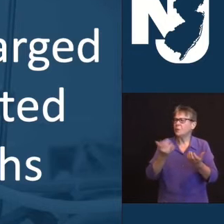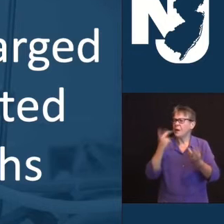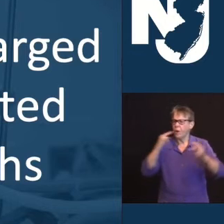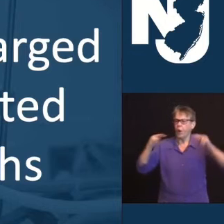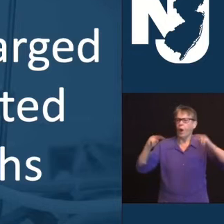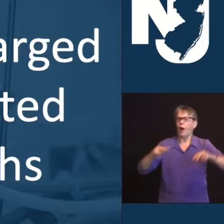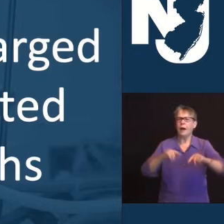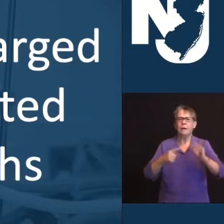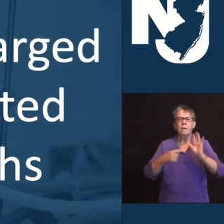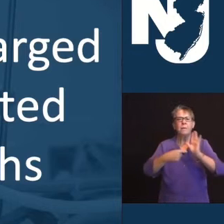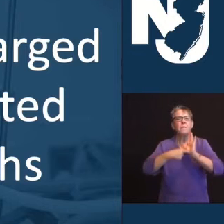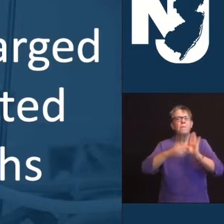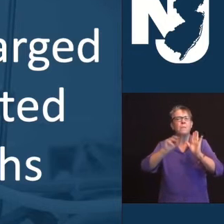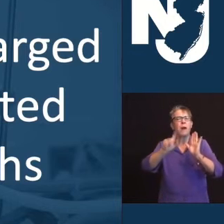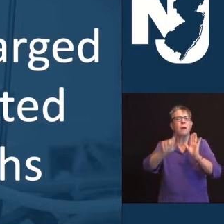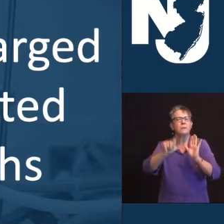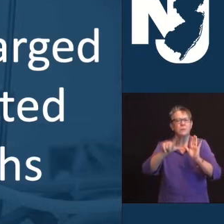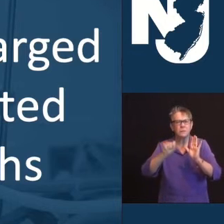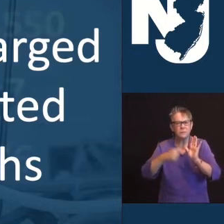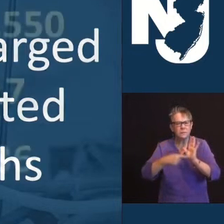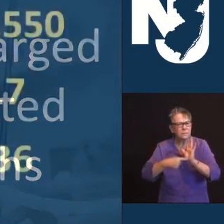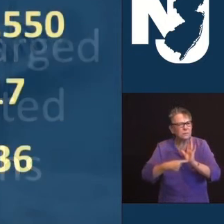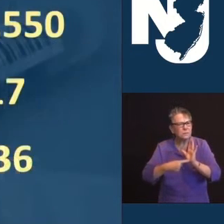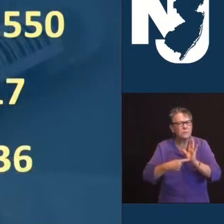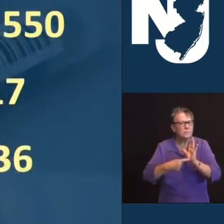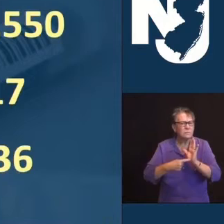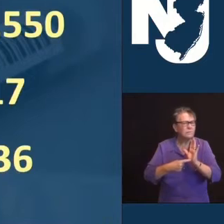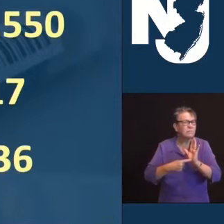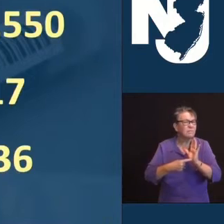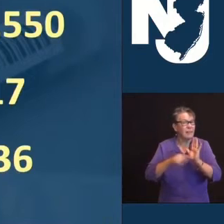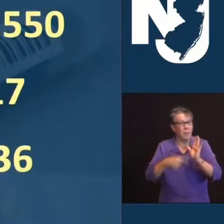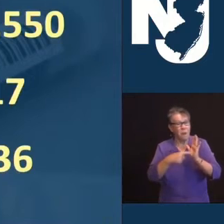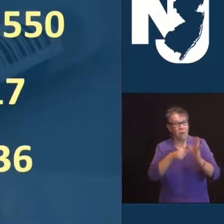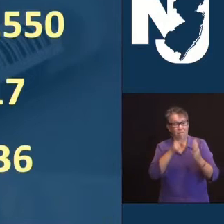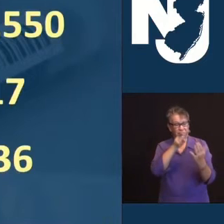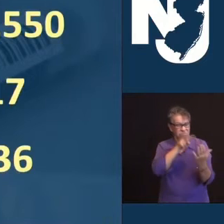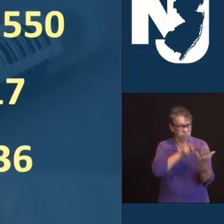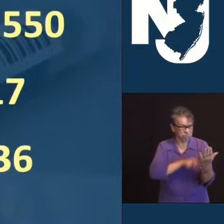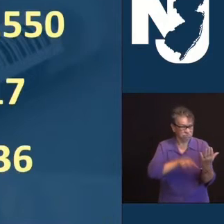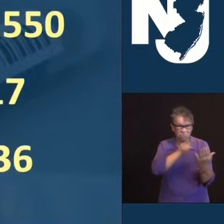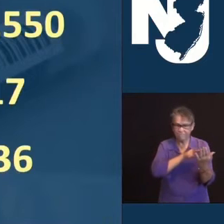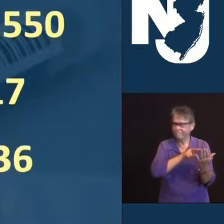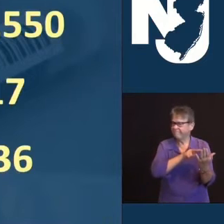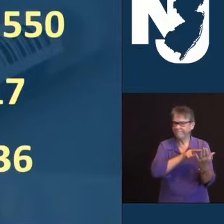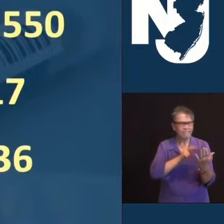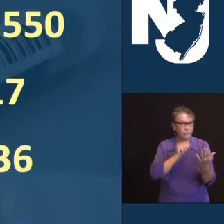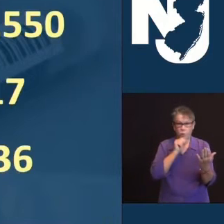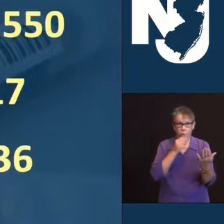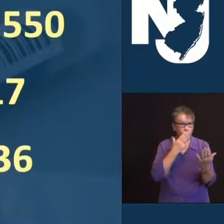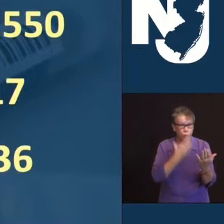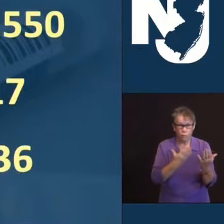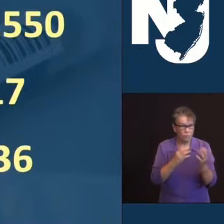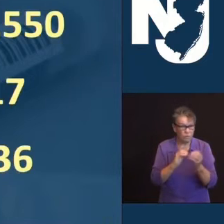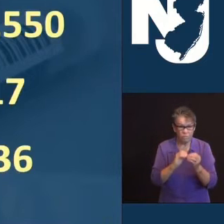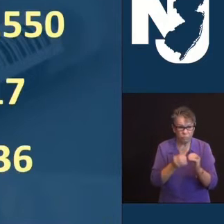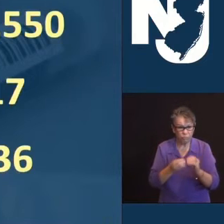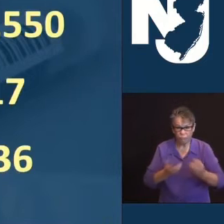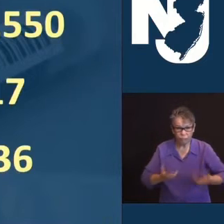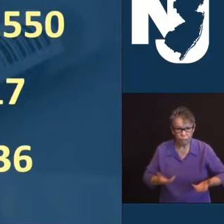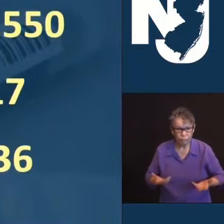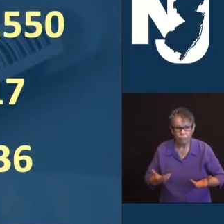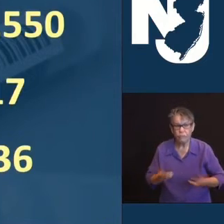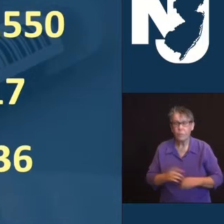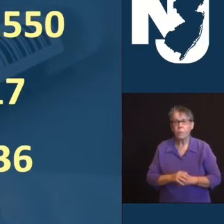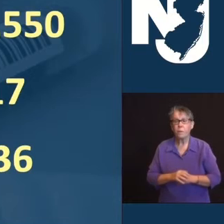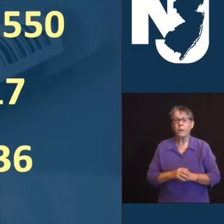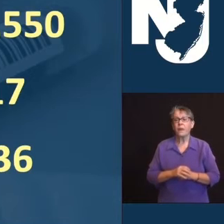now, is not pretty. Sadly, we continue to lose members of our New Jersey family to this virus. And even though the numbers are